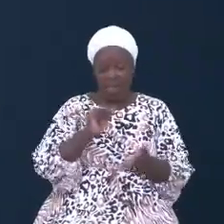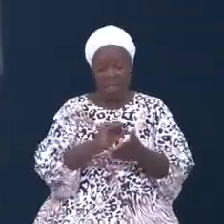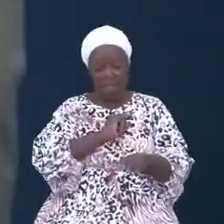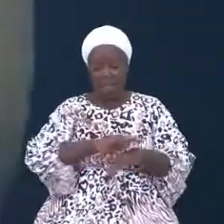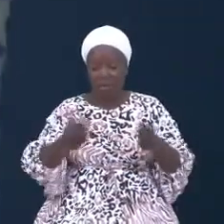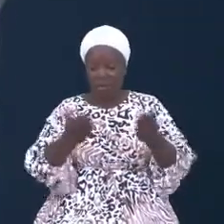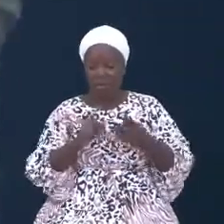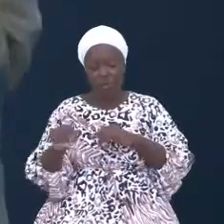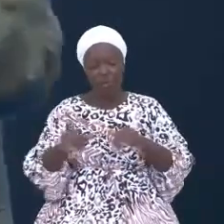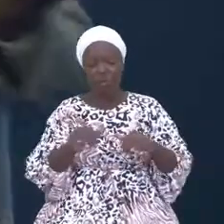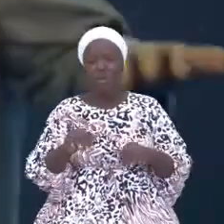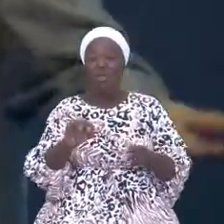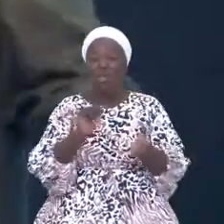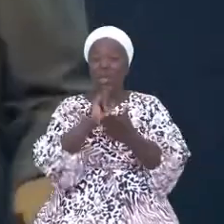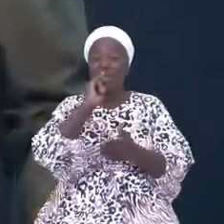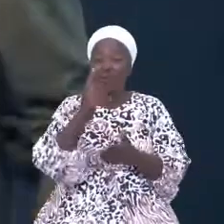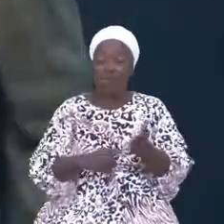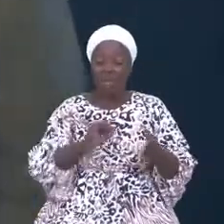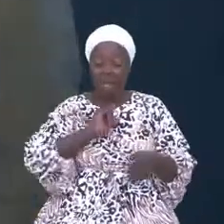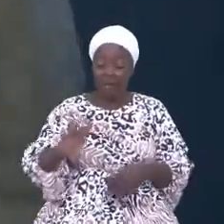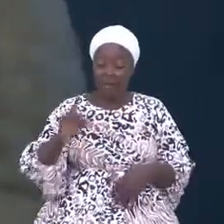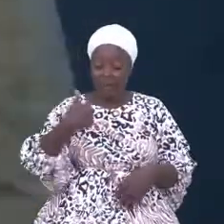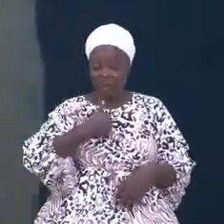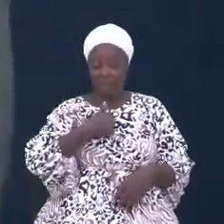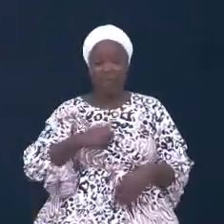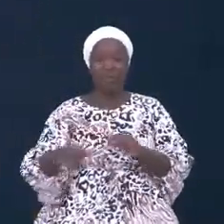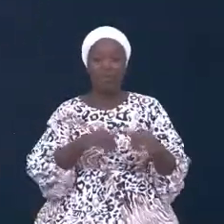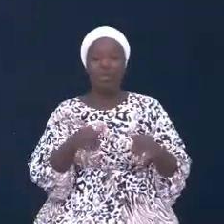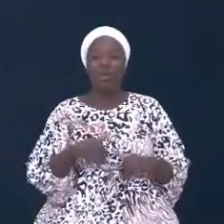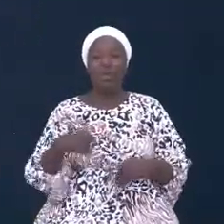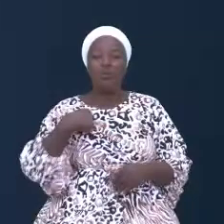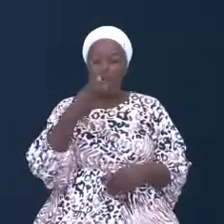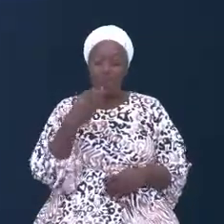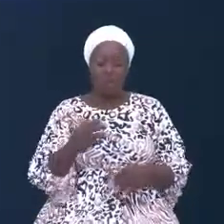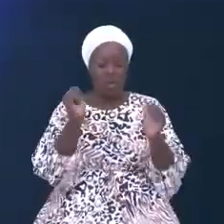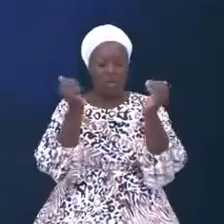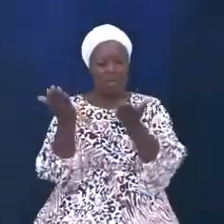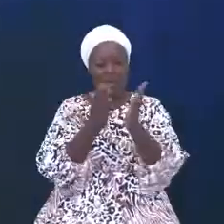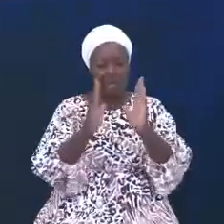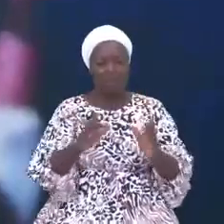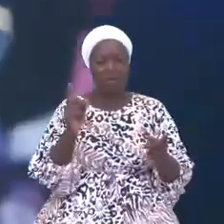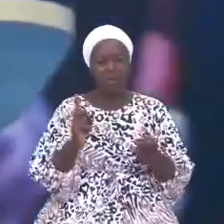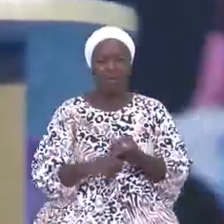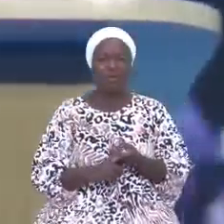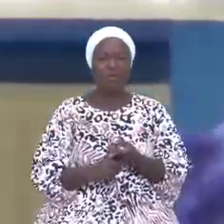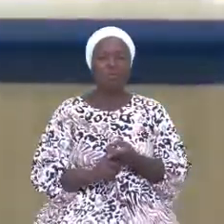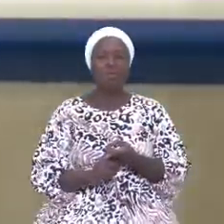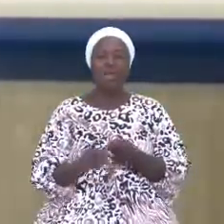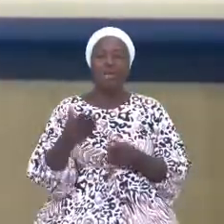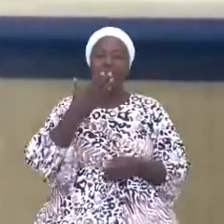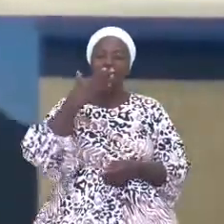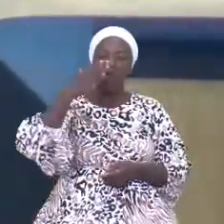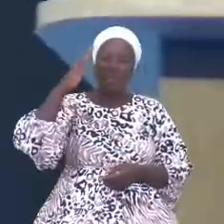is what I do. We were slaves to evil. We were slaves to